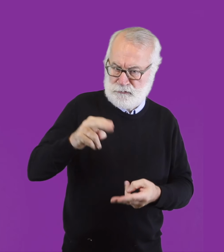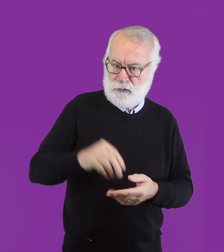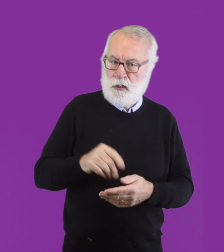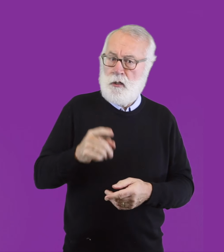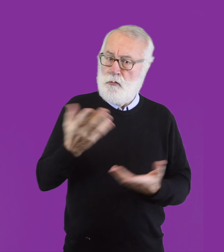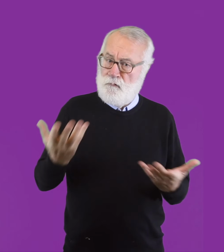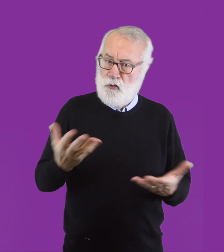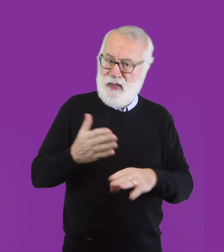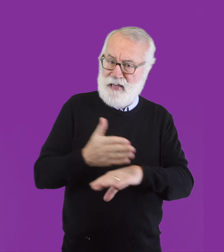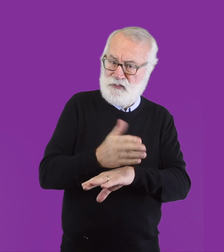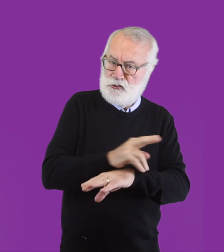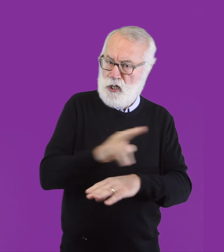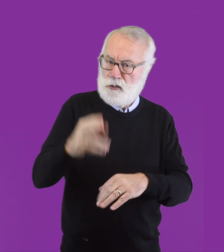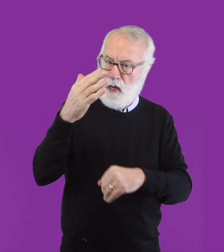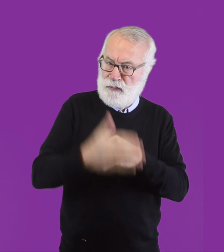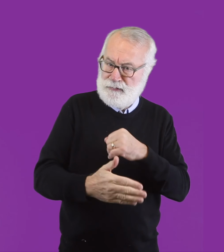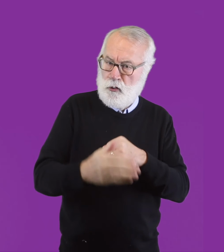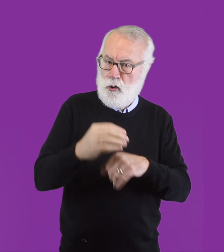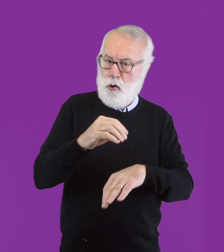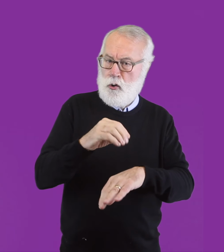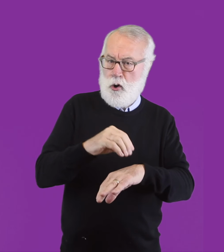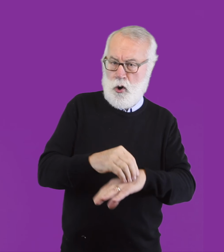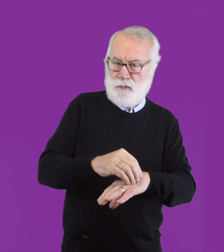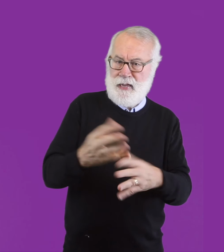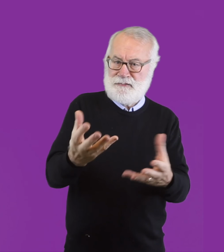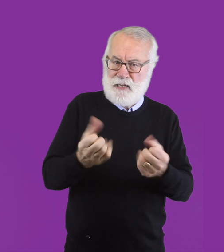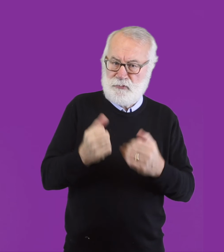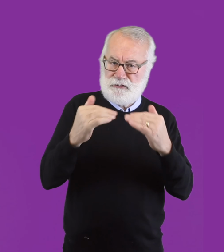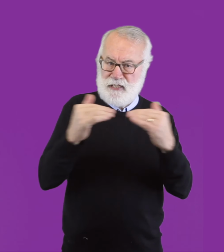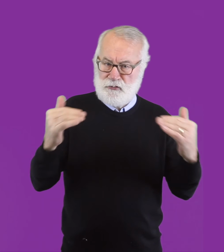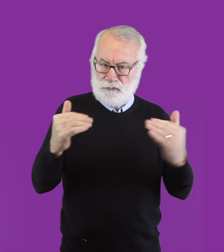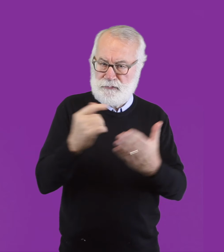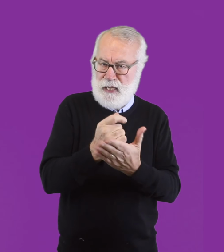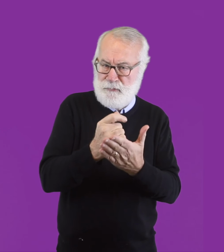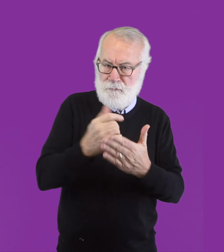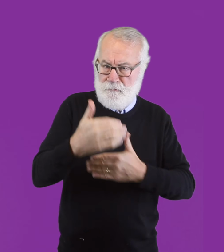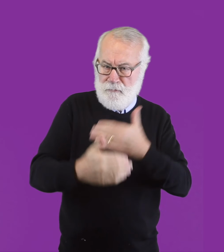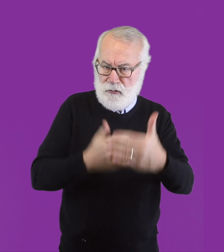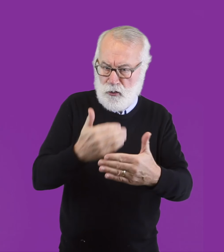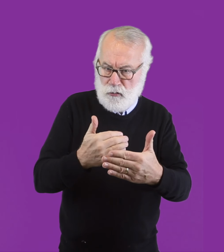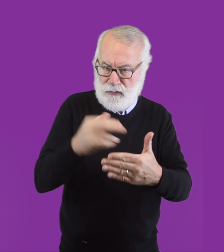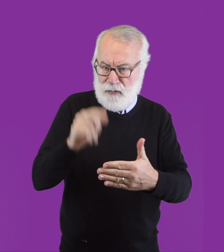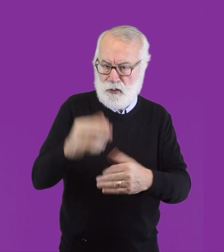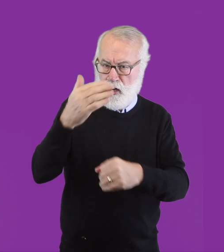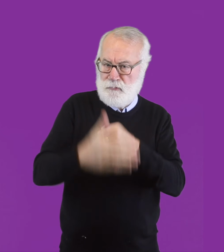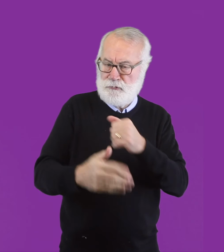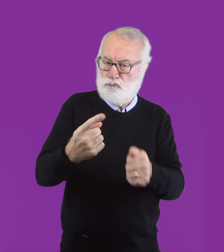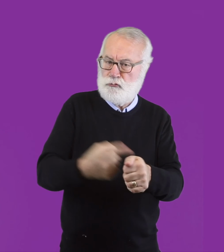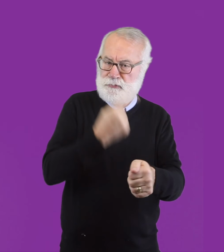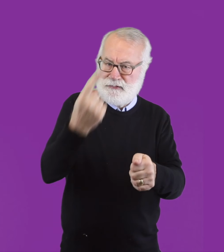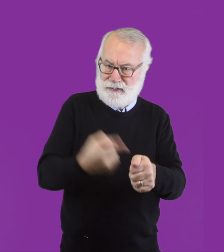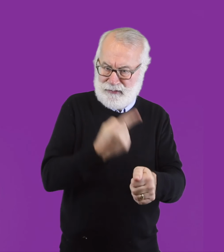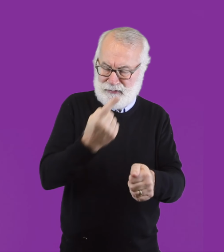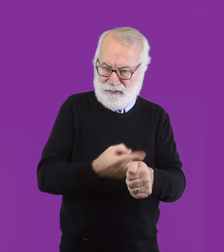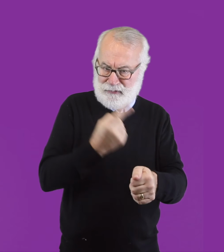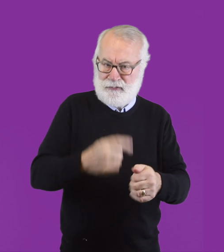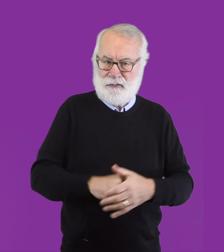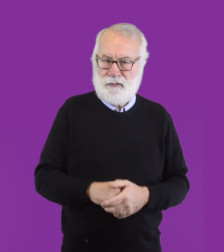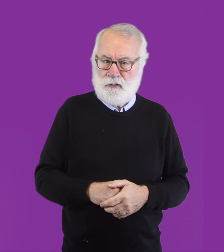Mary scores full points when it comes to moving around due to significant hip pain, which increases over time and short distances. Therefore,